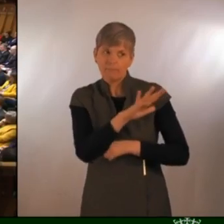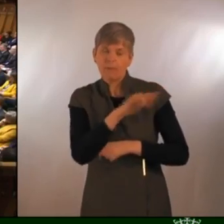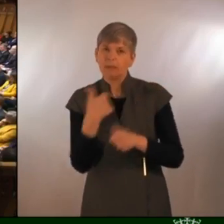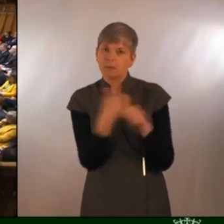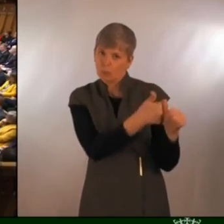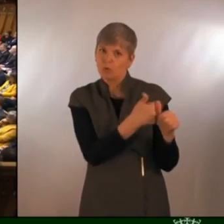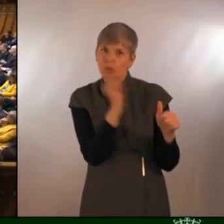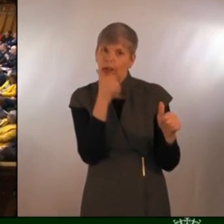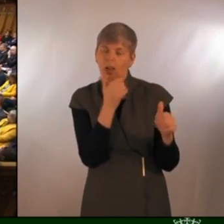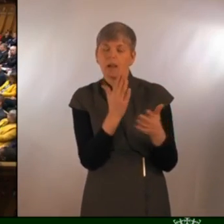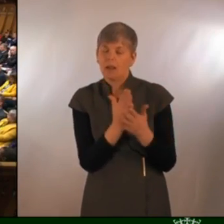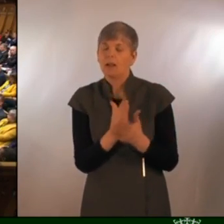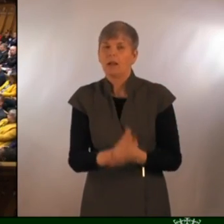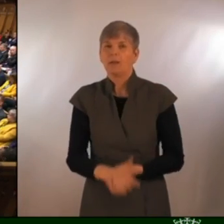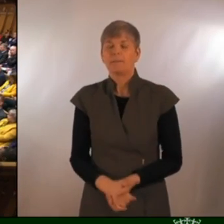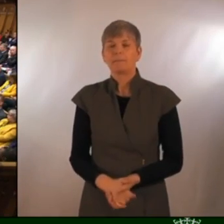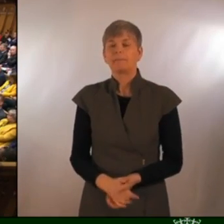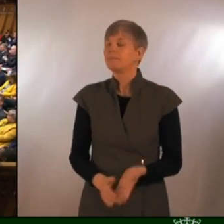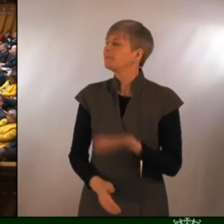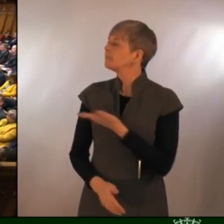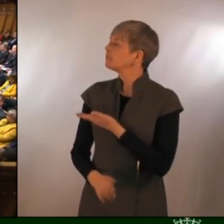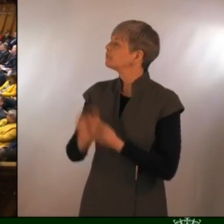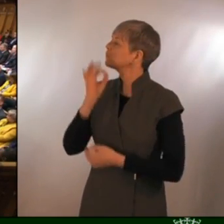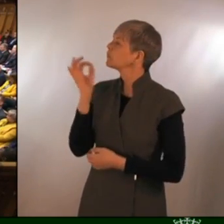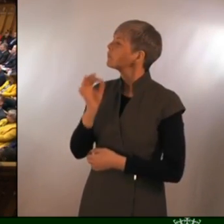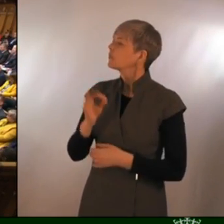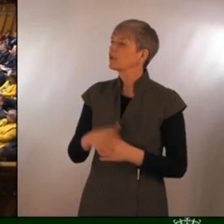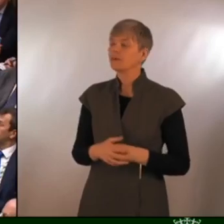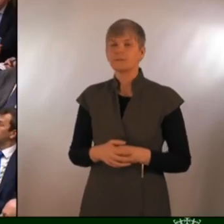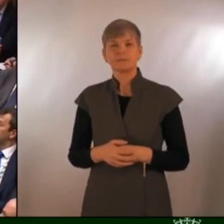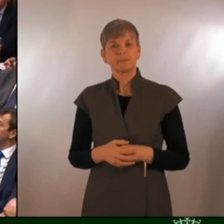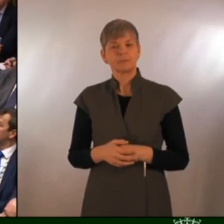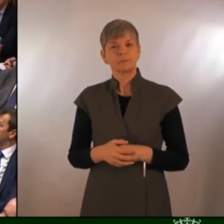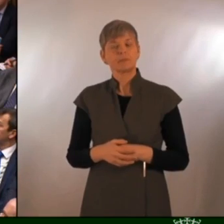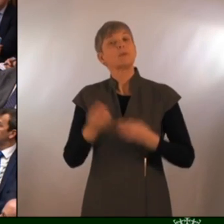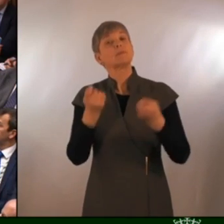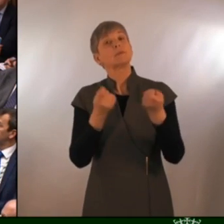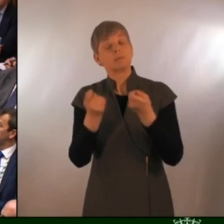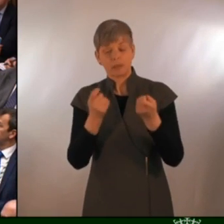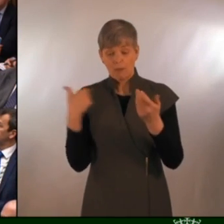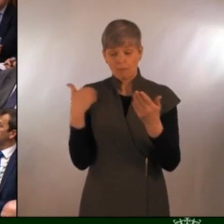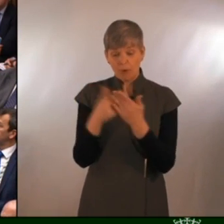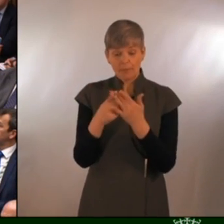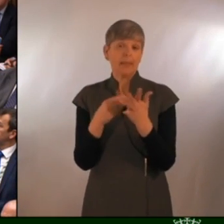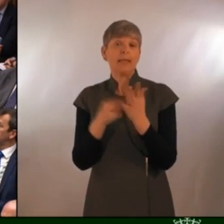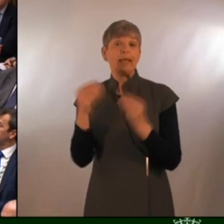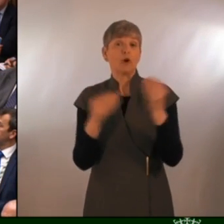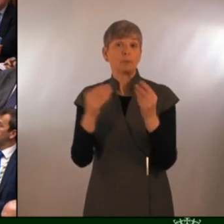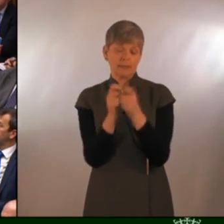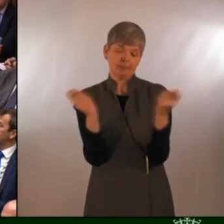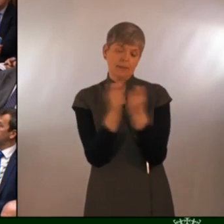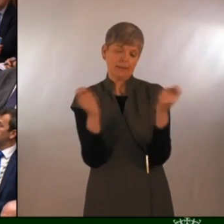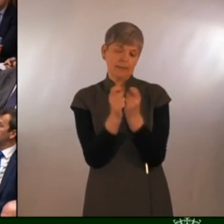I want. Mr. Speaker. According to The Economist, over the past 5 years, salaries in Dudley have